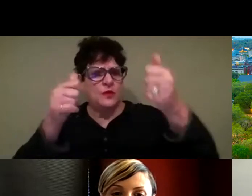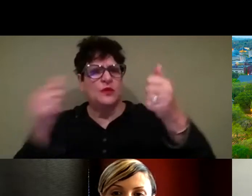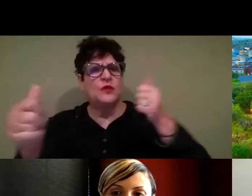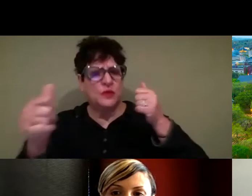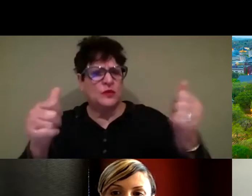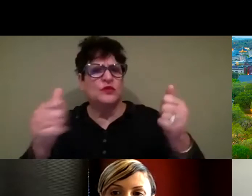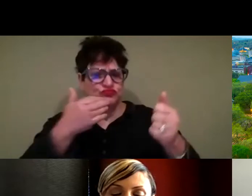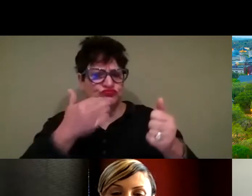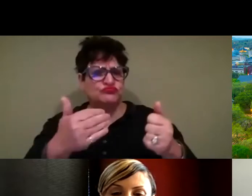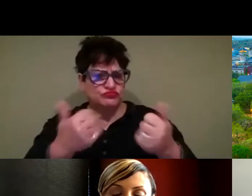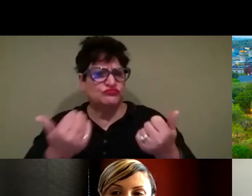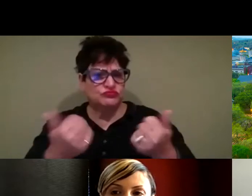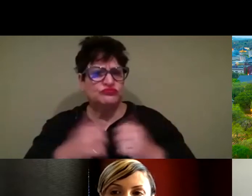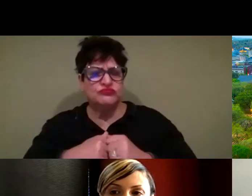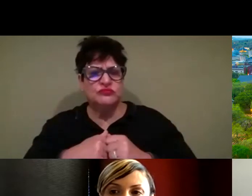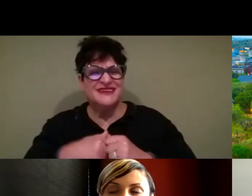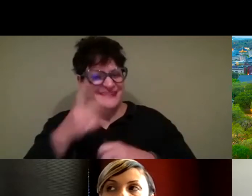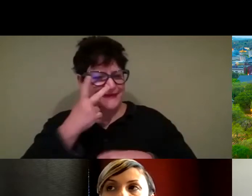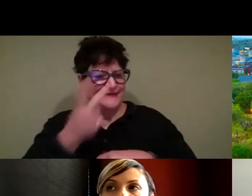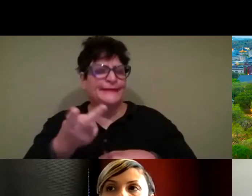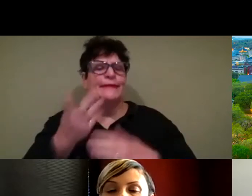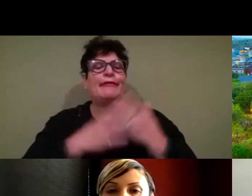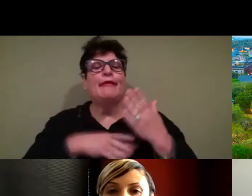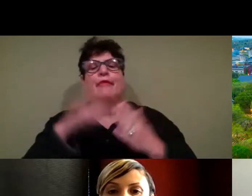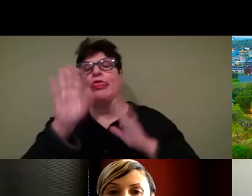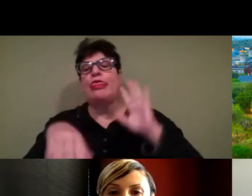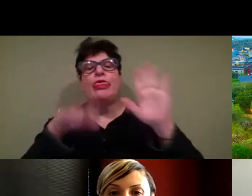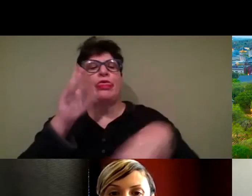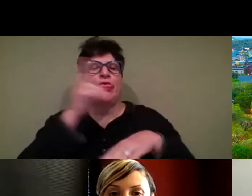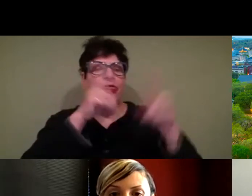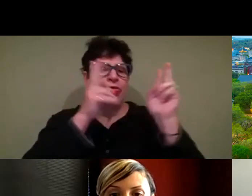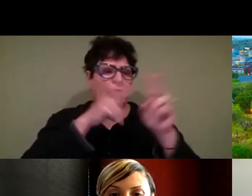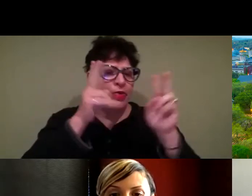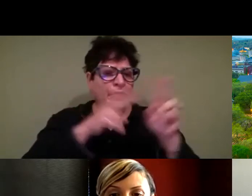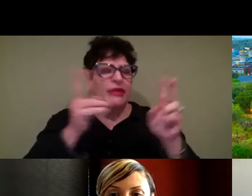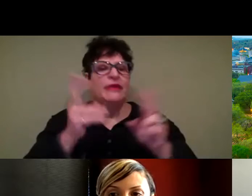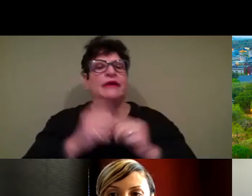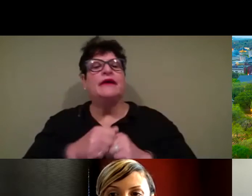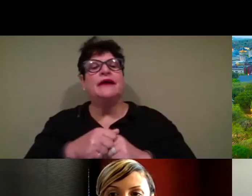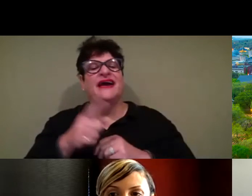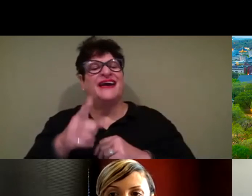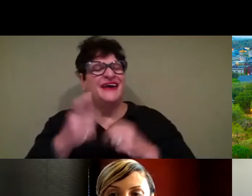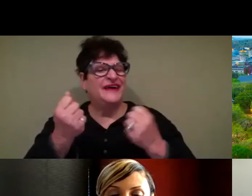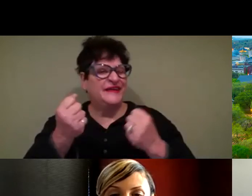However, we've seen a little bit of sloppiness, and I think that there's been a lot of